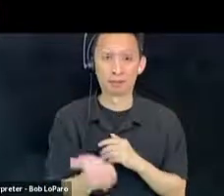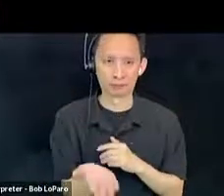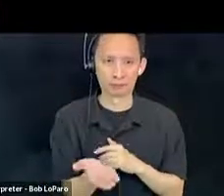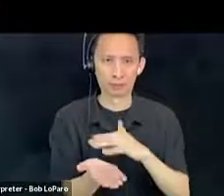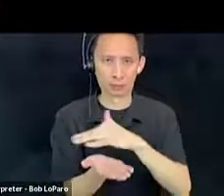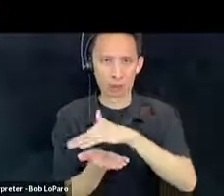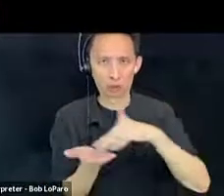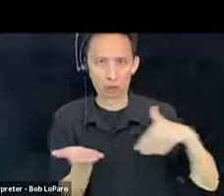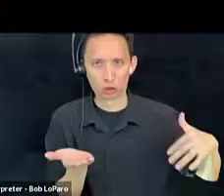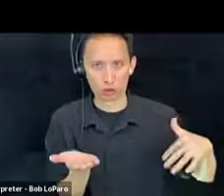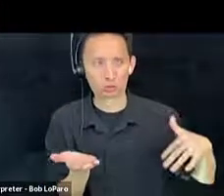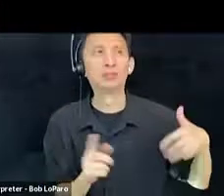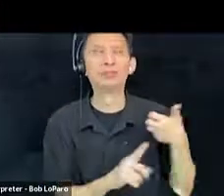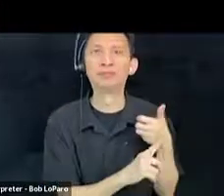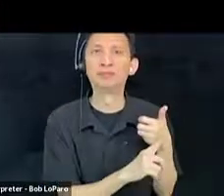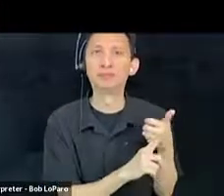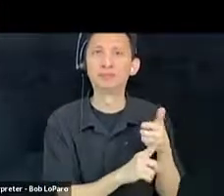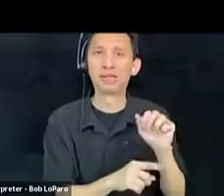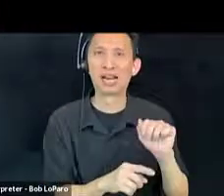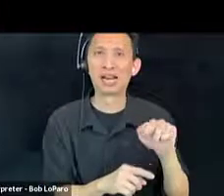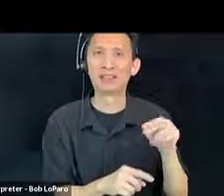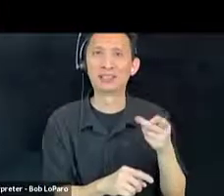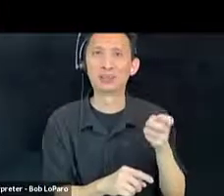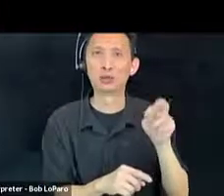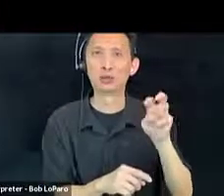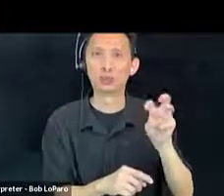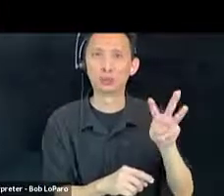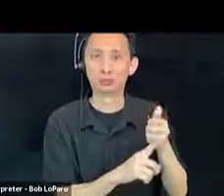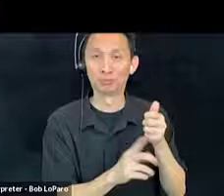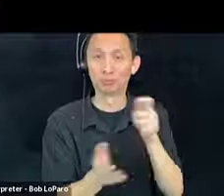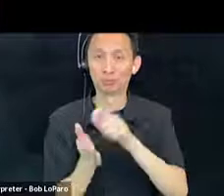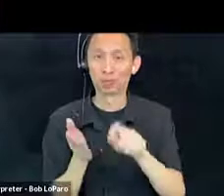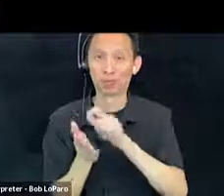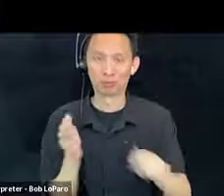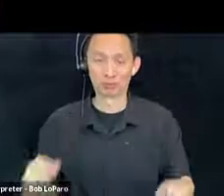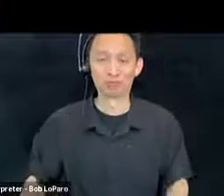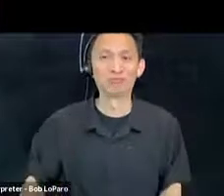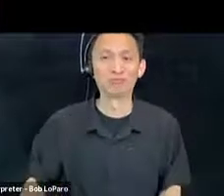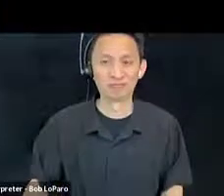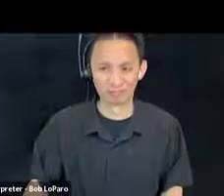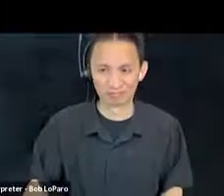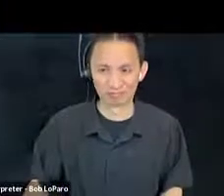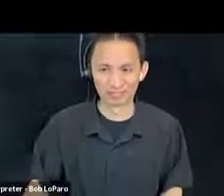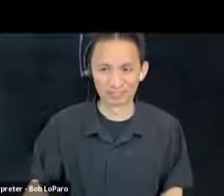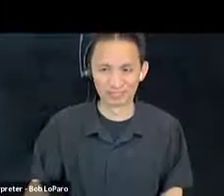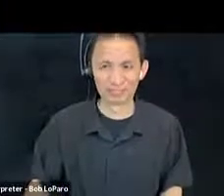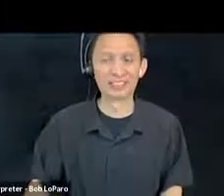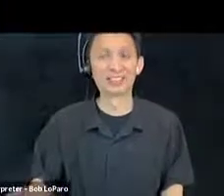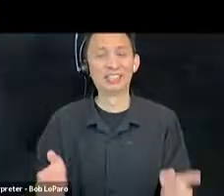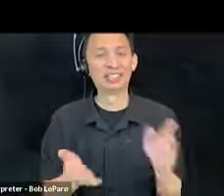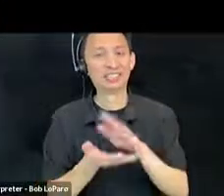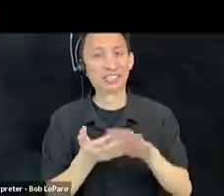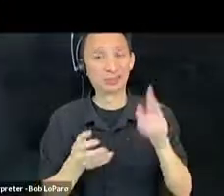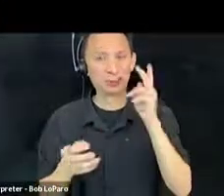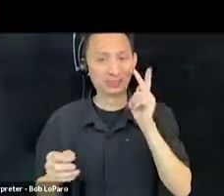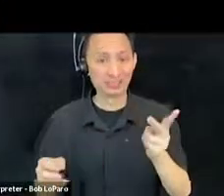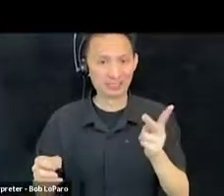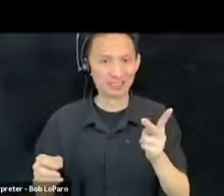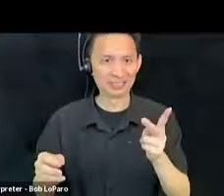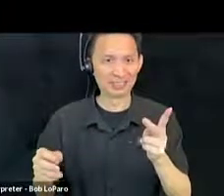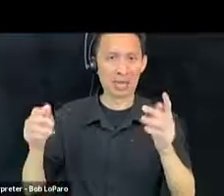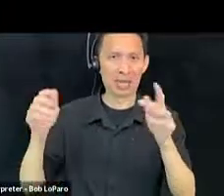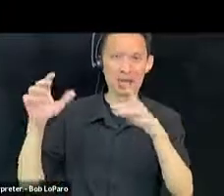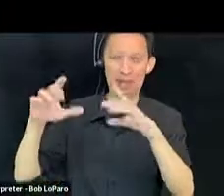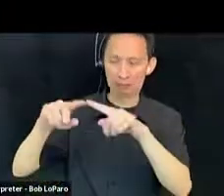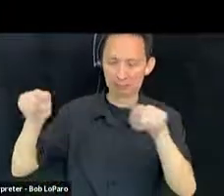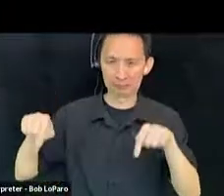written on. And so what I love about this example and what you see on the right is kind of a laminated version of what he's written there on the bottom.